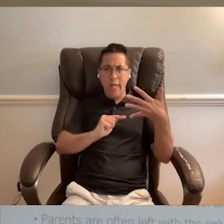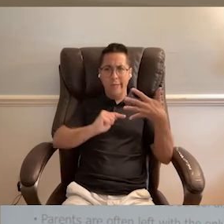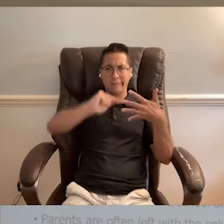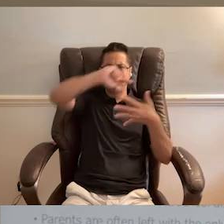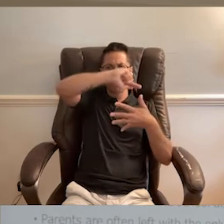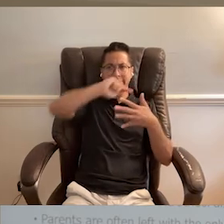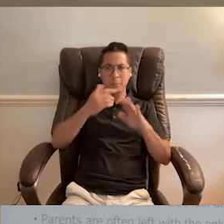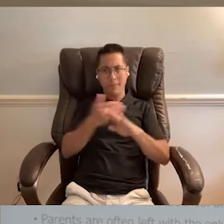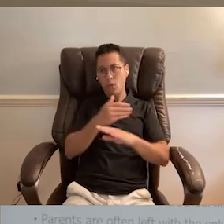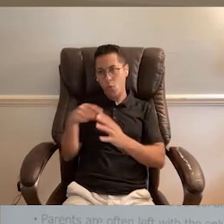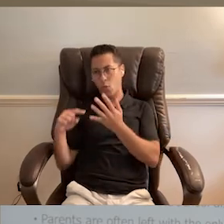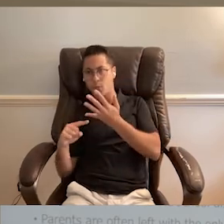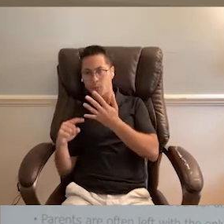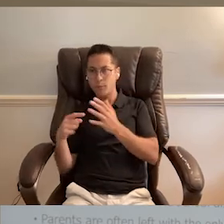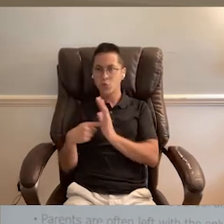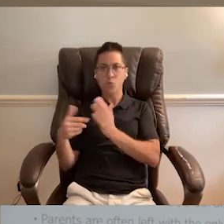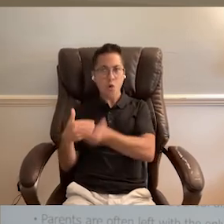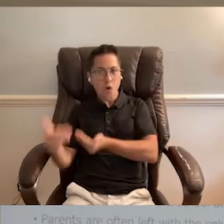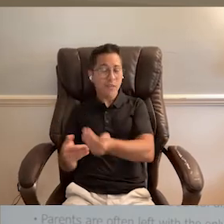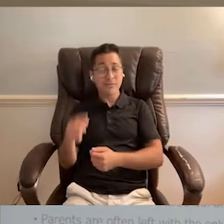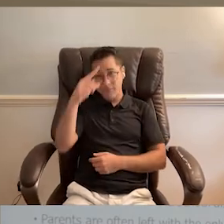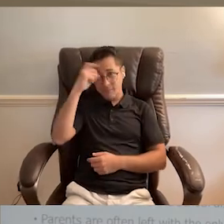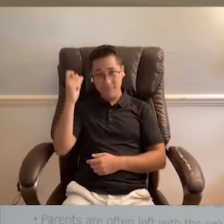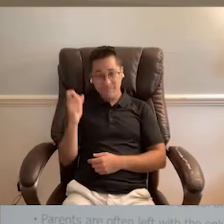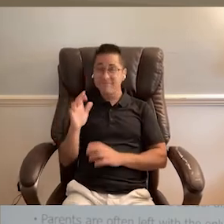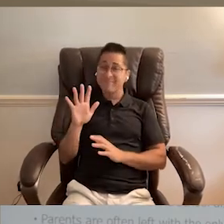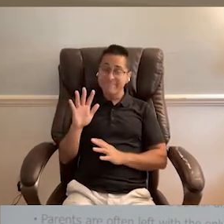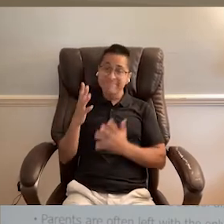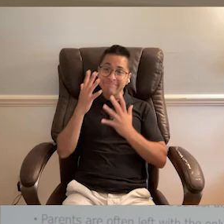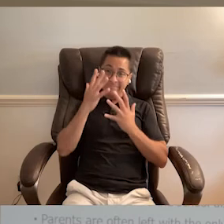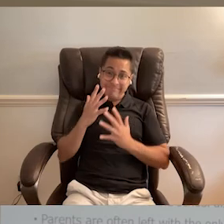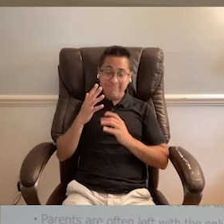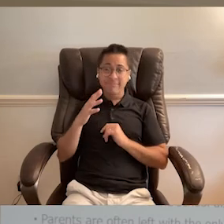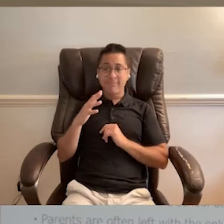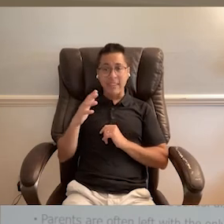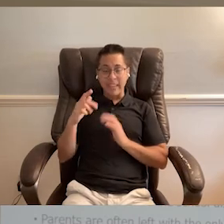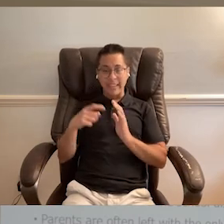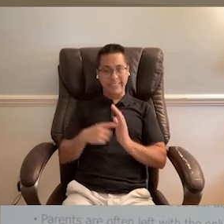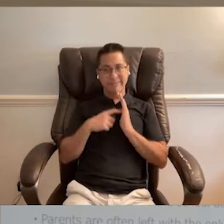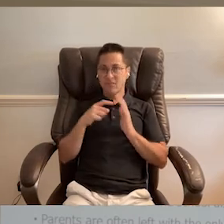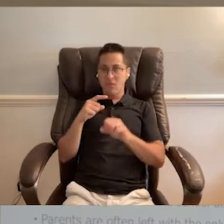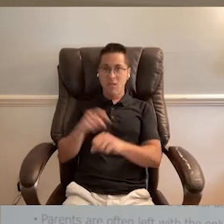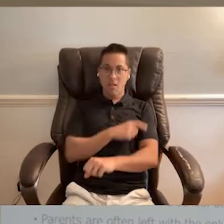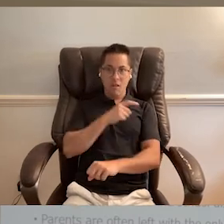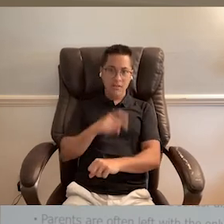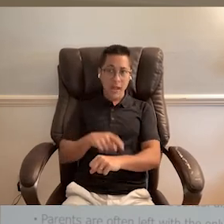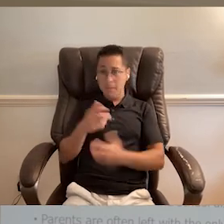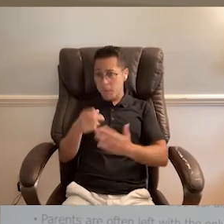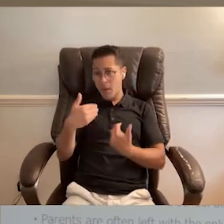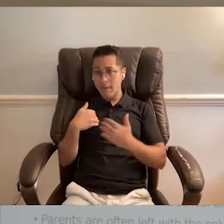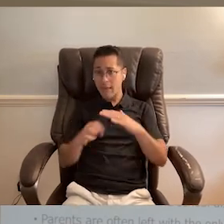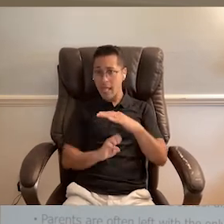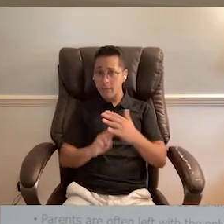direction, because unfortunately, due process takes a very long time. You could have an elementary school child, you're asking for